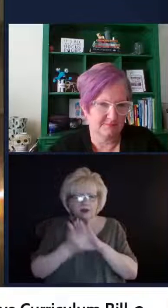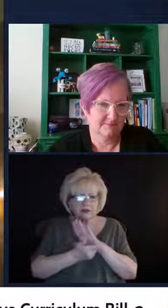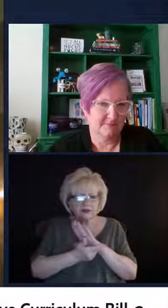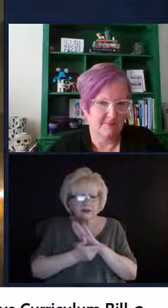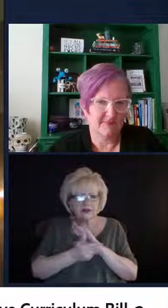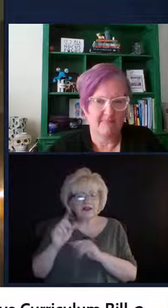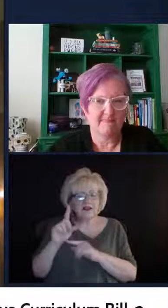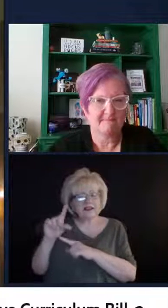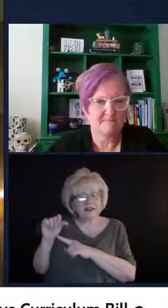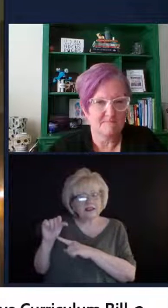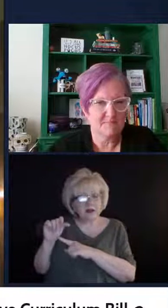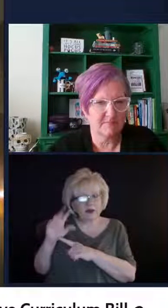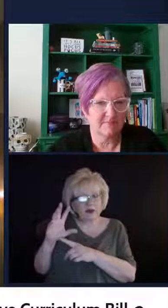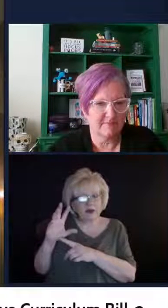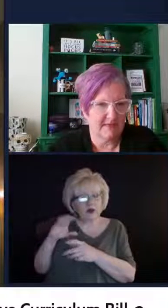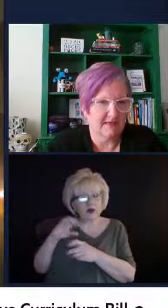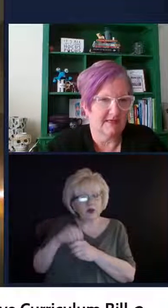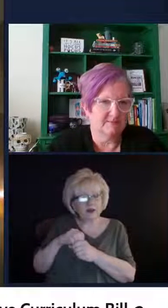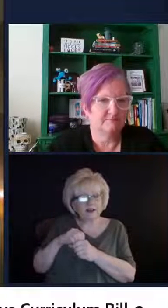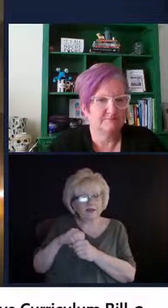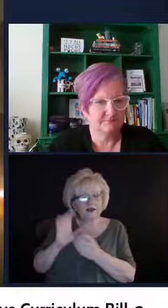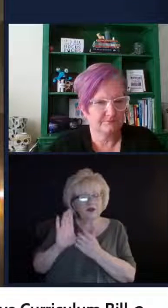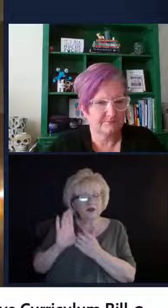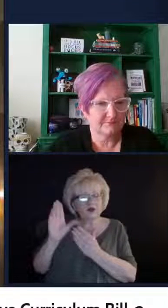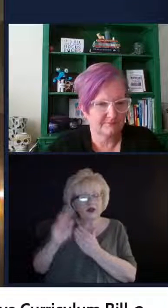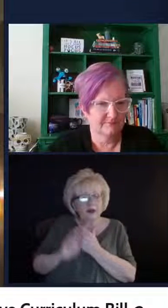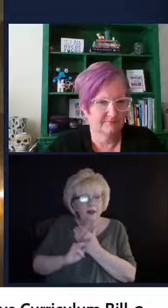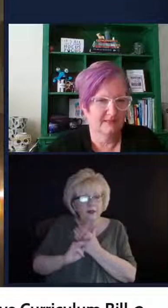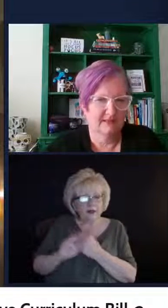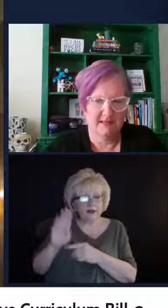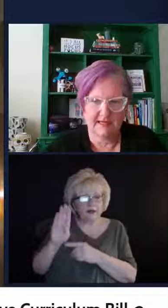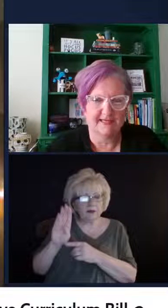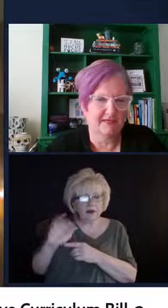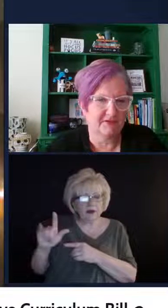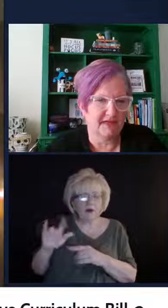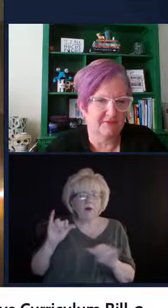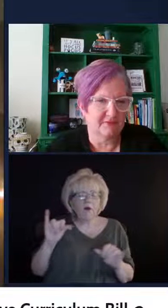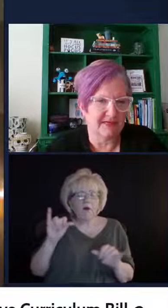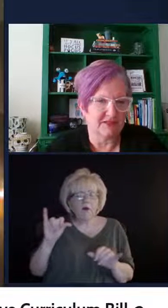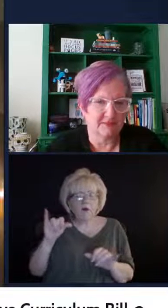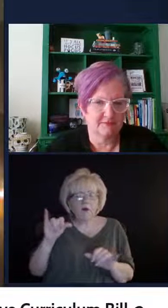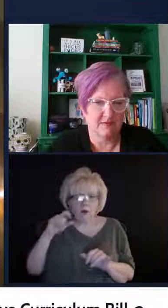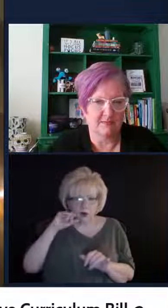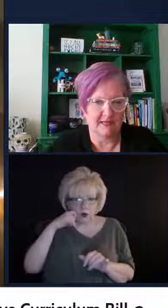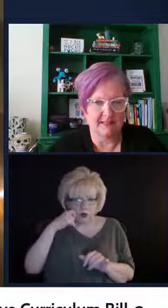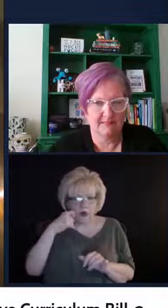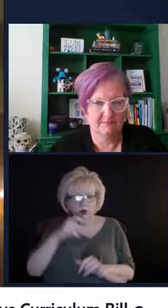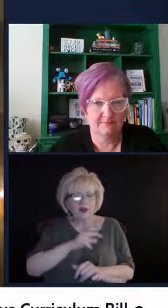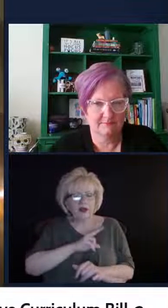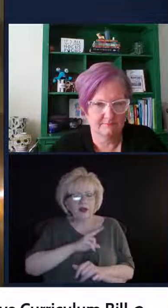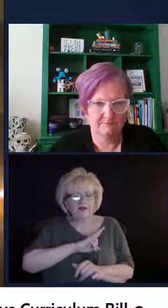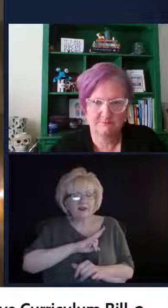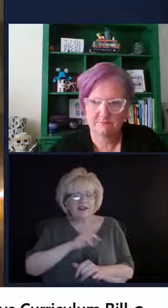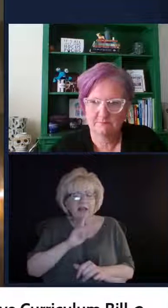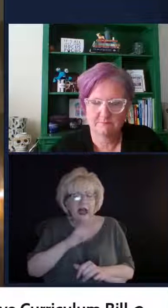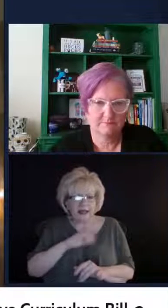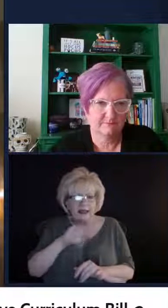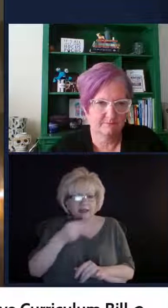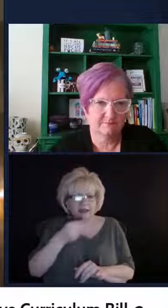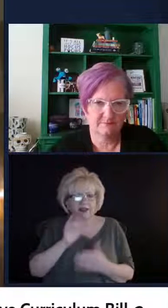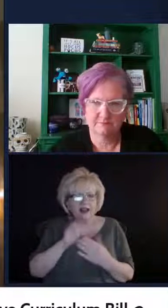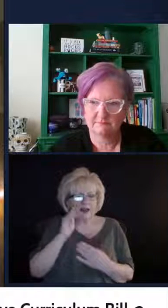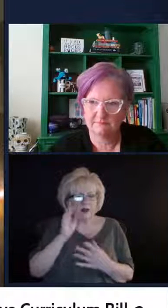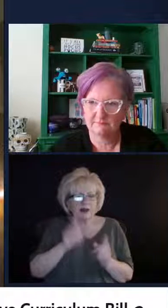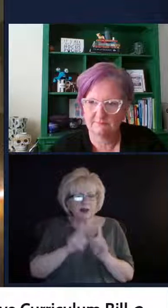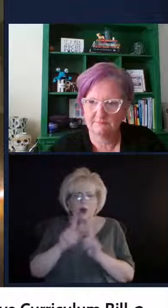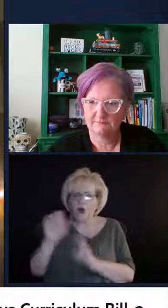Bill. Oh, cool. That's Um, awesome. and I can give you that information, Imani. Yes, I would love